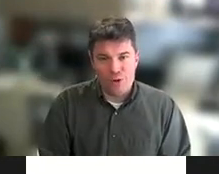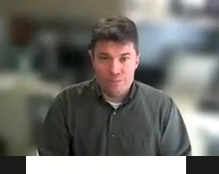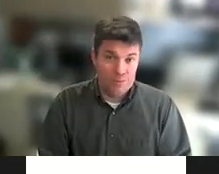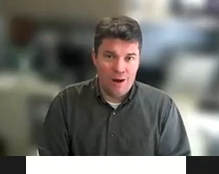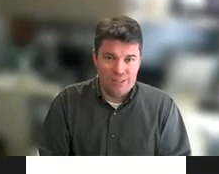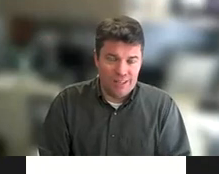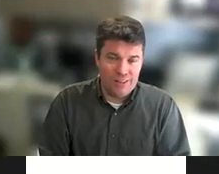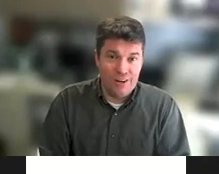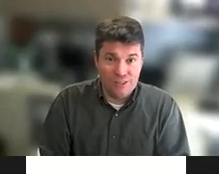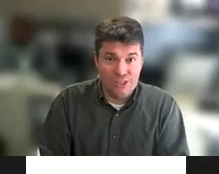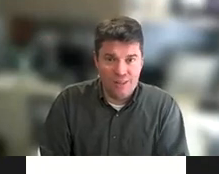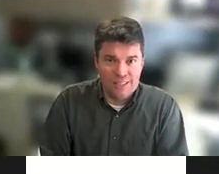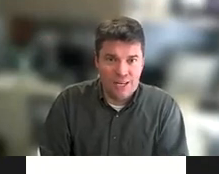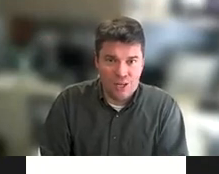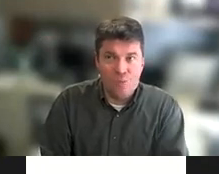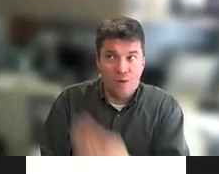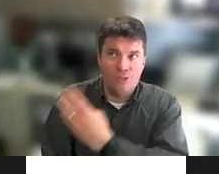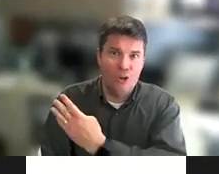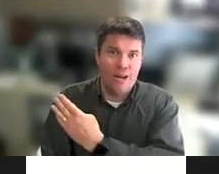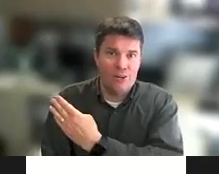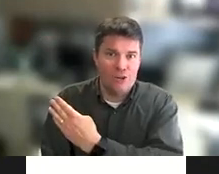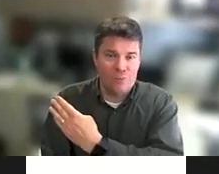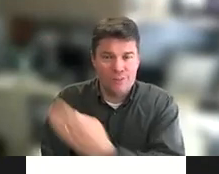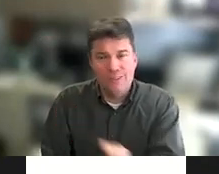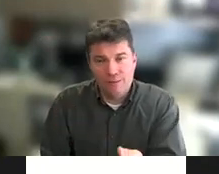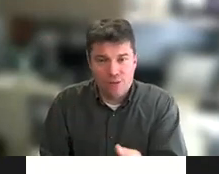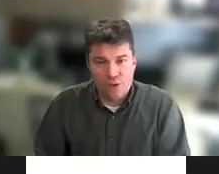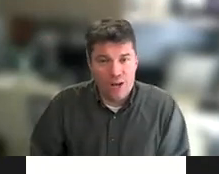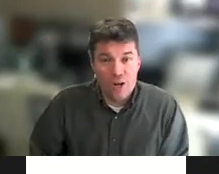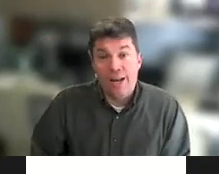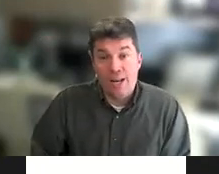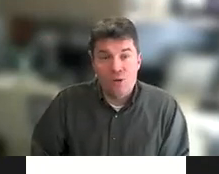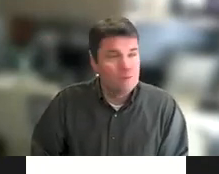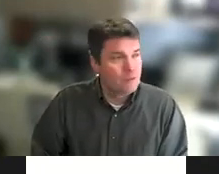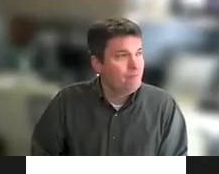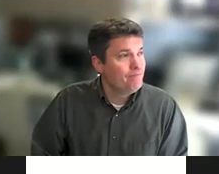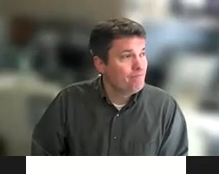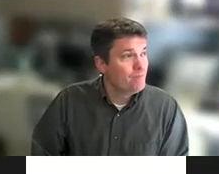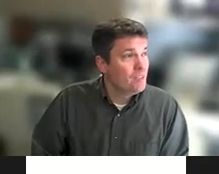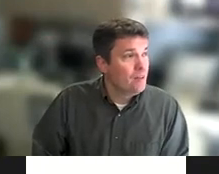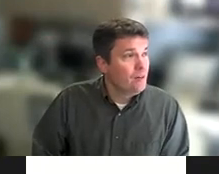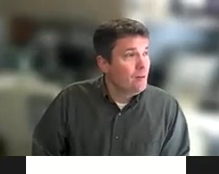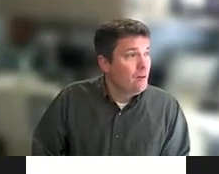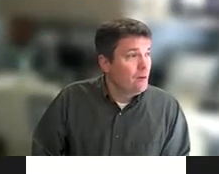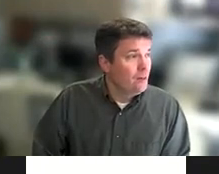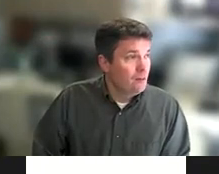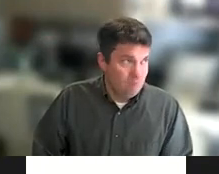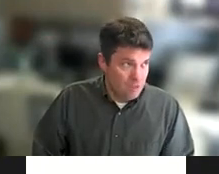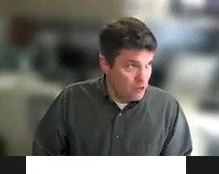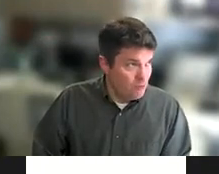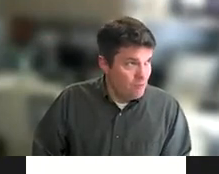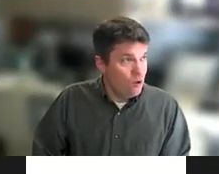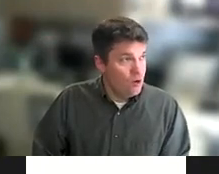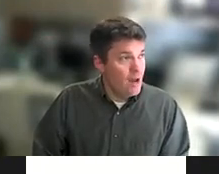at the interpreter, but obviously they're still listening to you because they're looking at the interpreter, even though they're not looking at you.